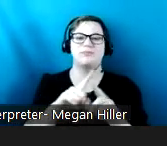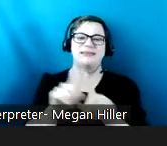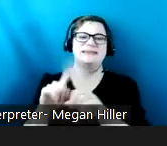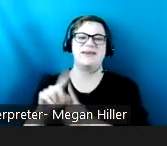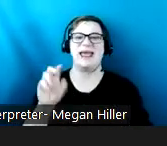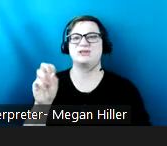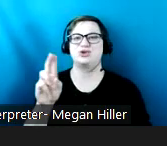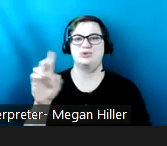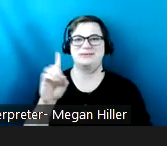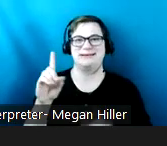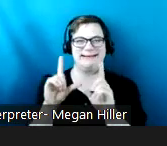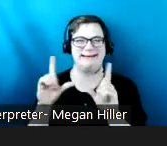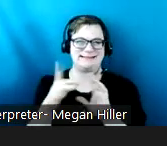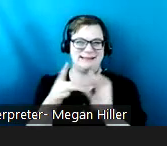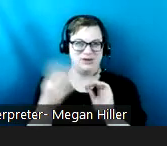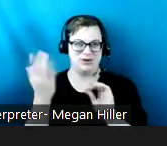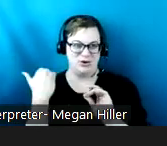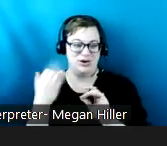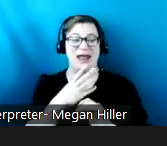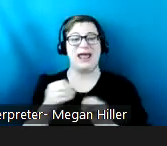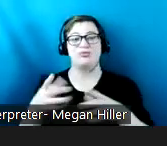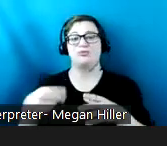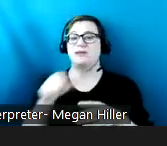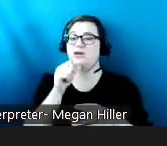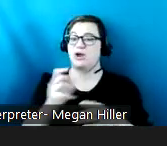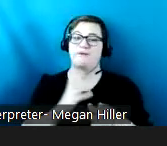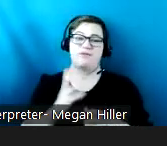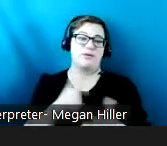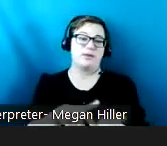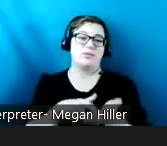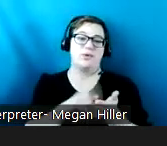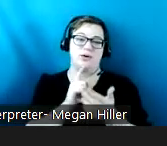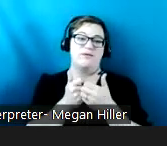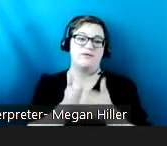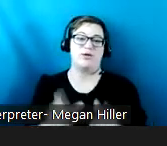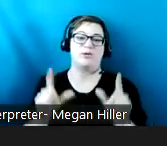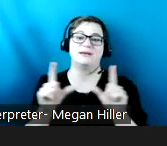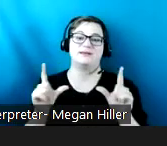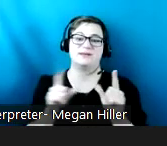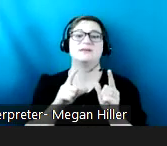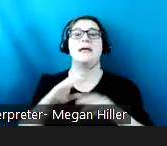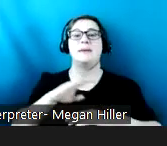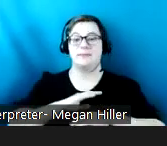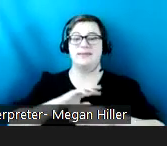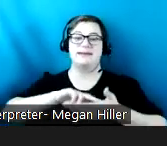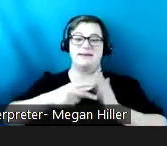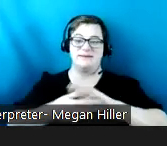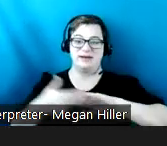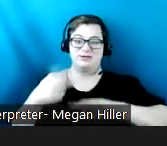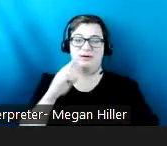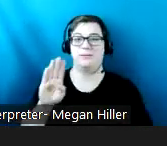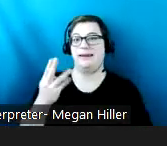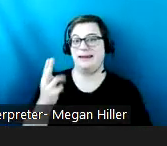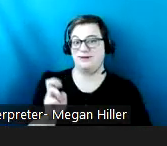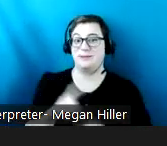earlier. And then entities not formally subject to licensure that meet the definition of a BHE. The biggest category